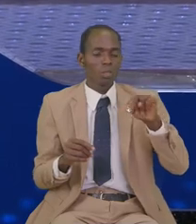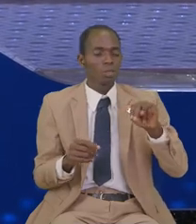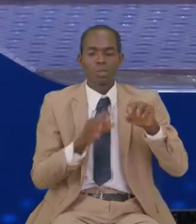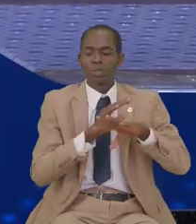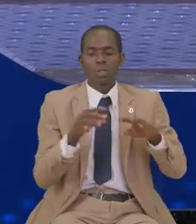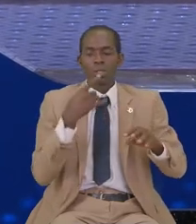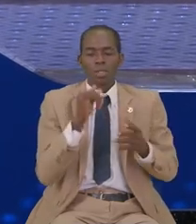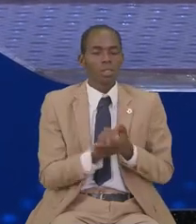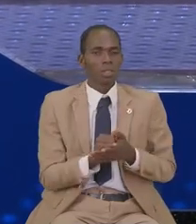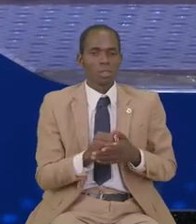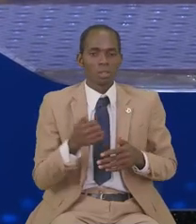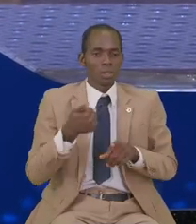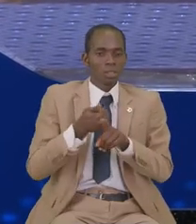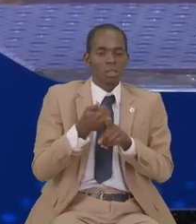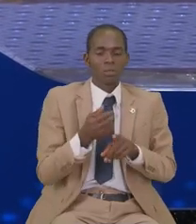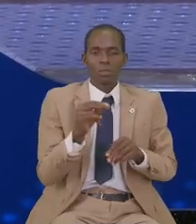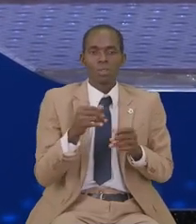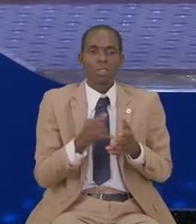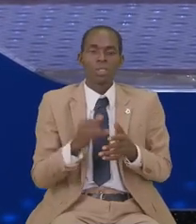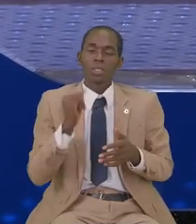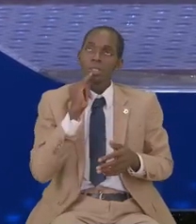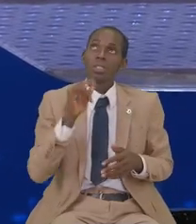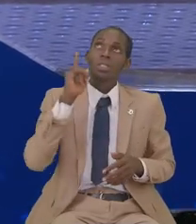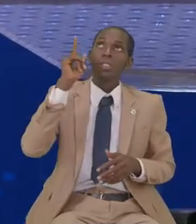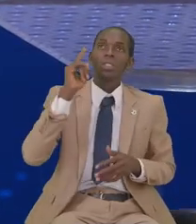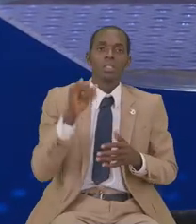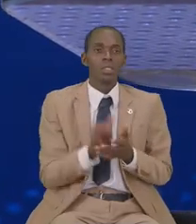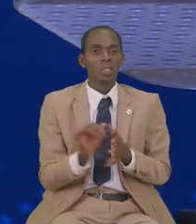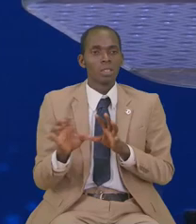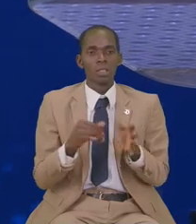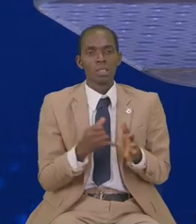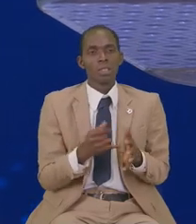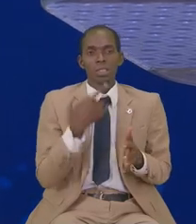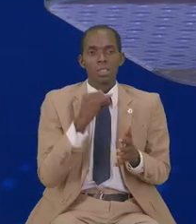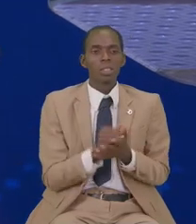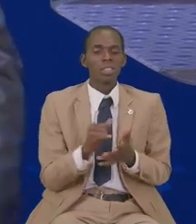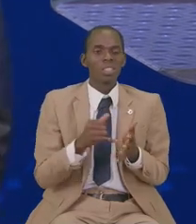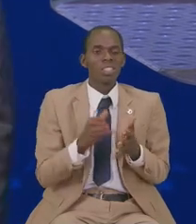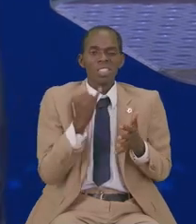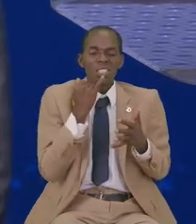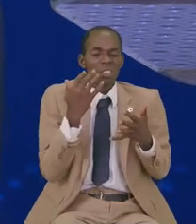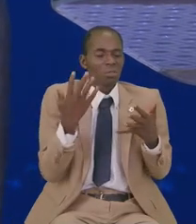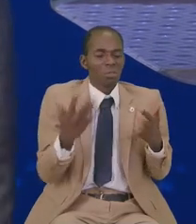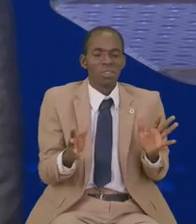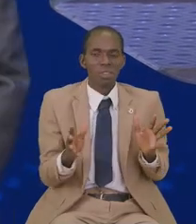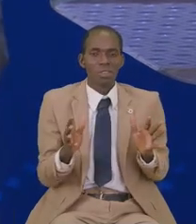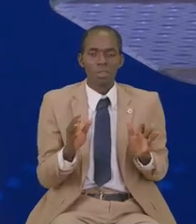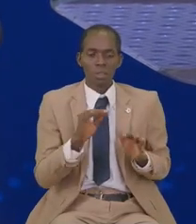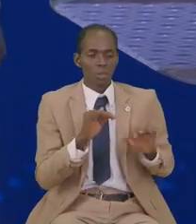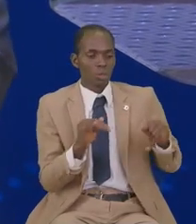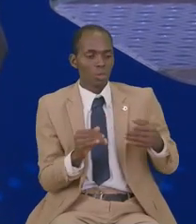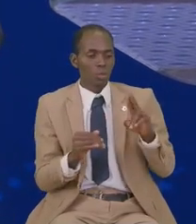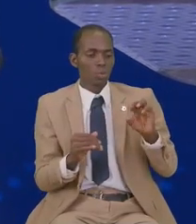driven you. They were still in their land. And the Lord said, it's done. Take it, that is done, Judah. You